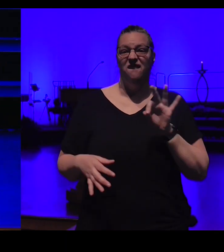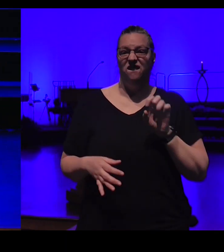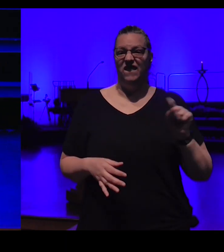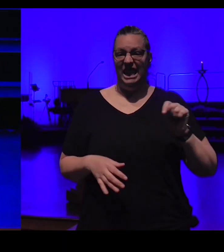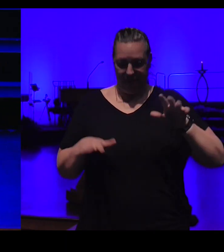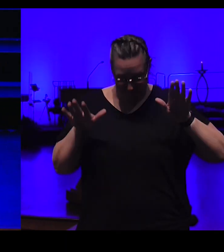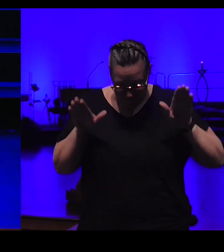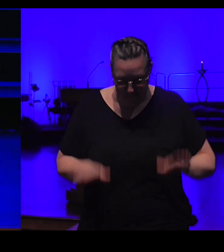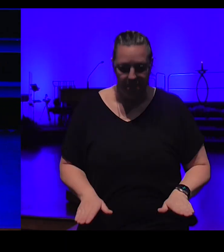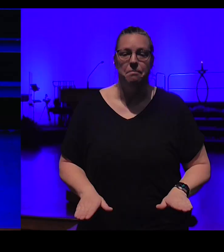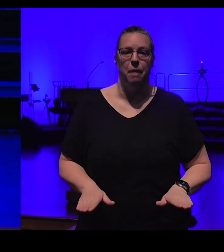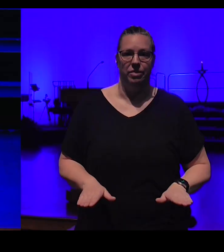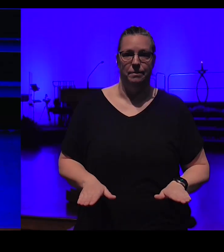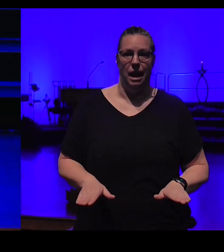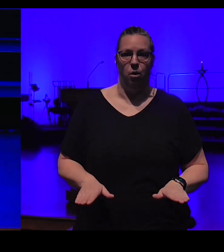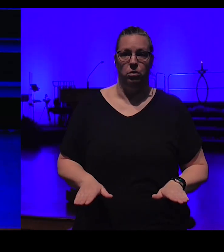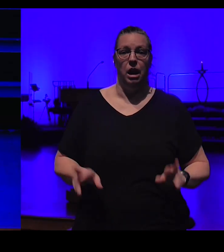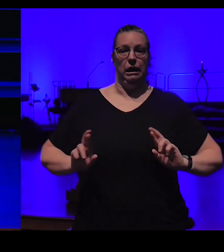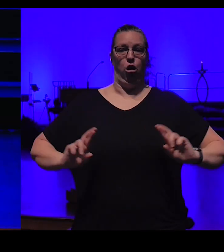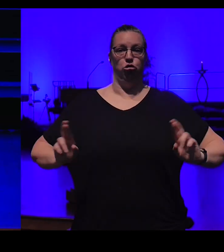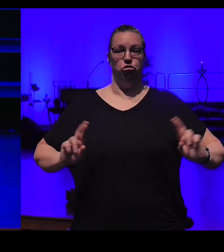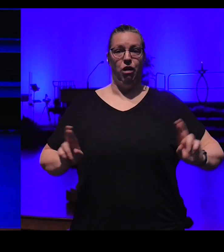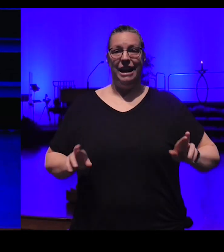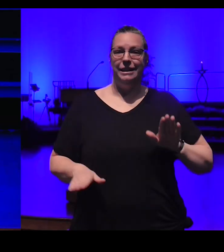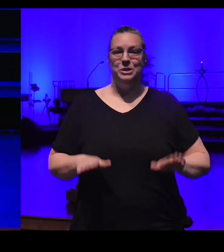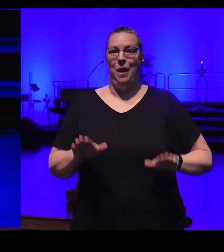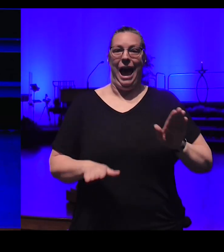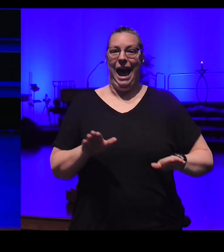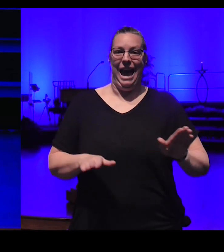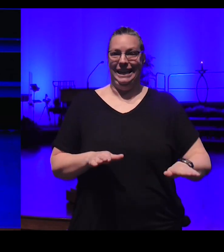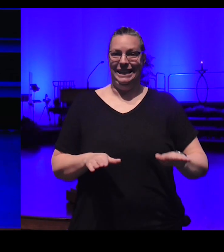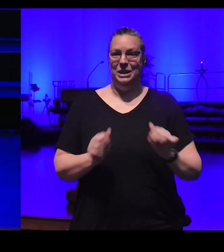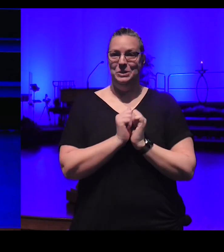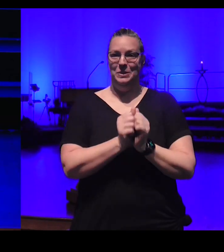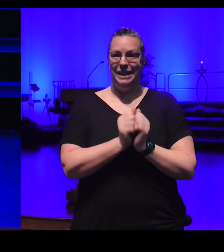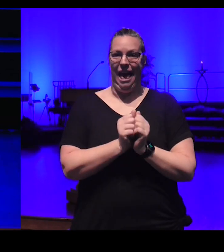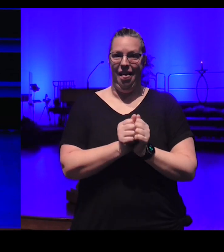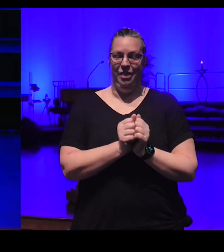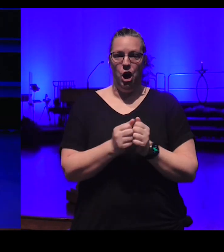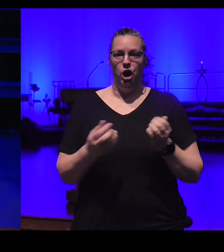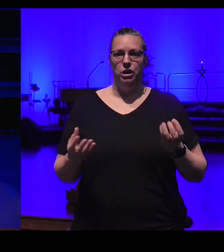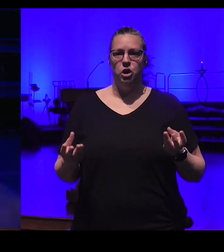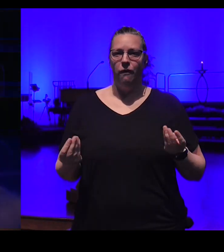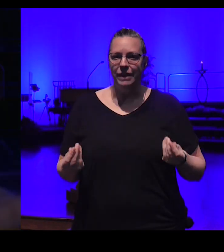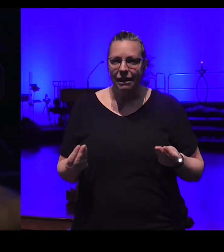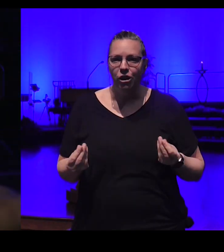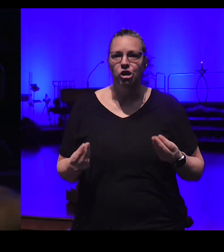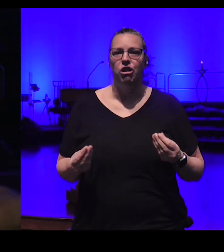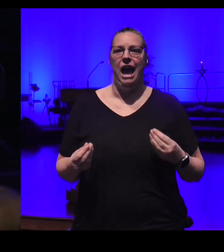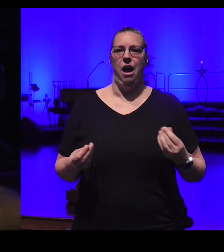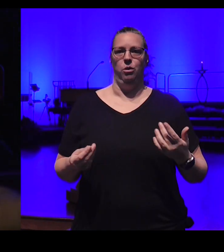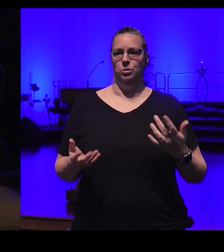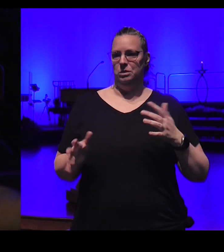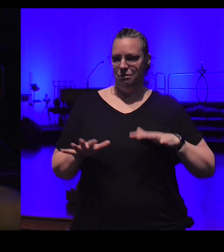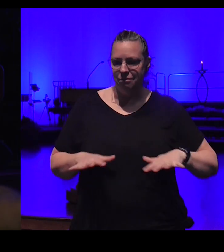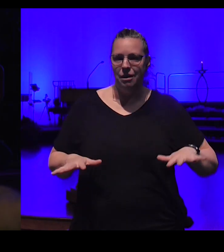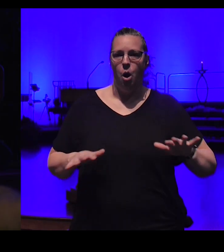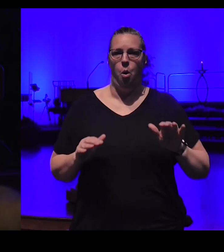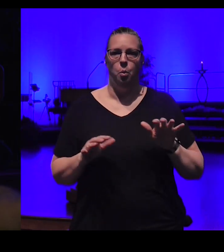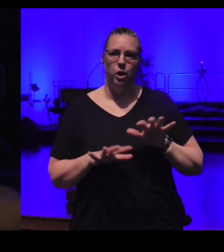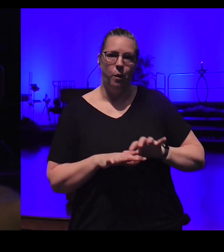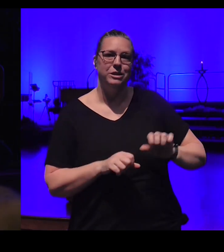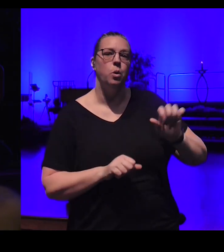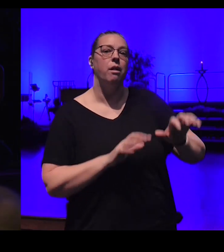solely on the path and get ready to hike together, to ground as we begin to move up